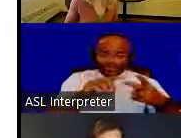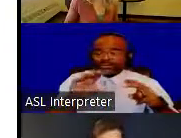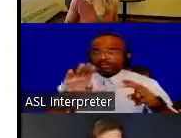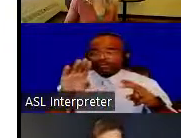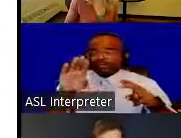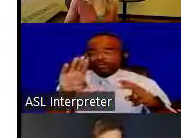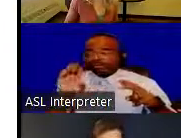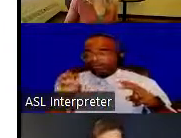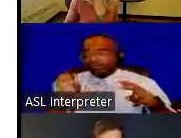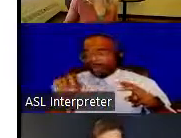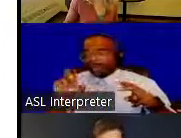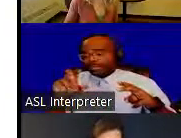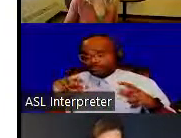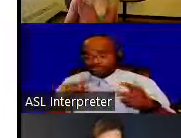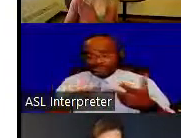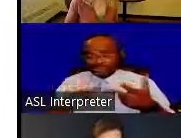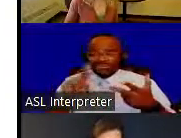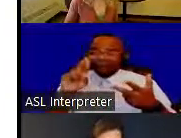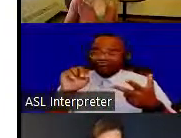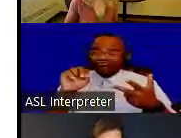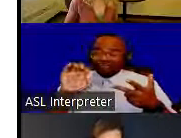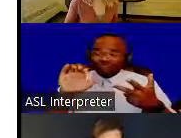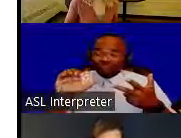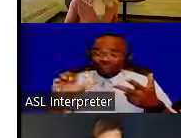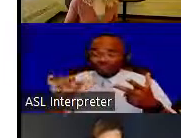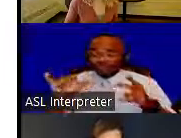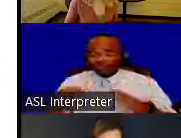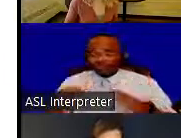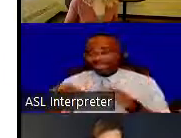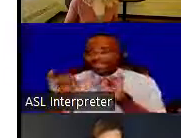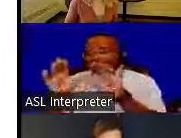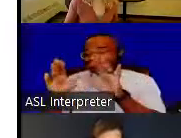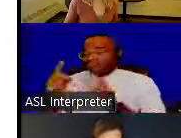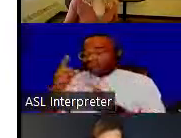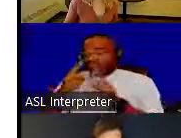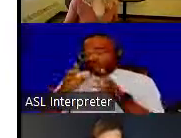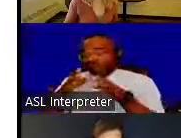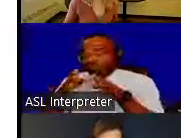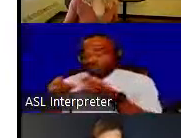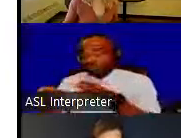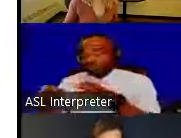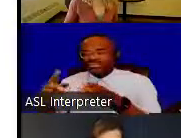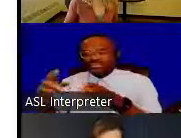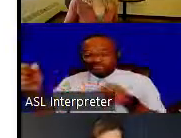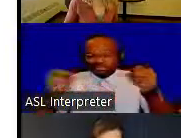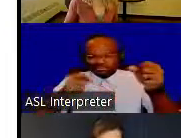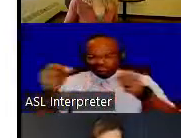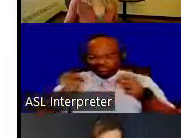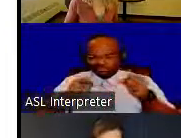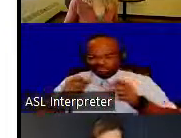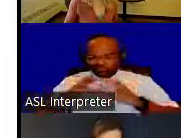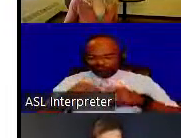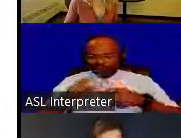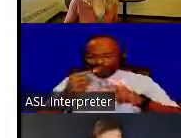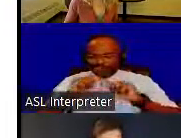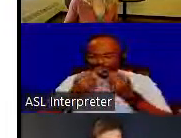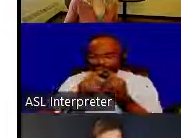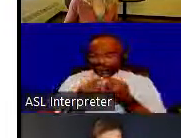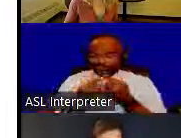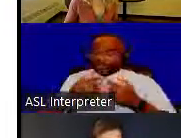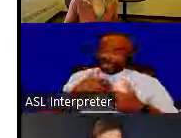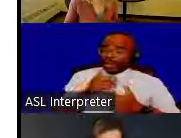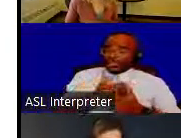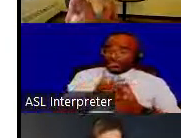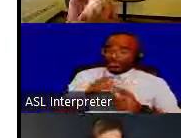and a recreation manager and an engineer who thinks about the roads. And so in our role at NIAX, we lead